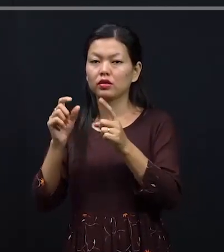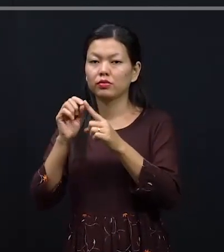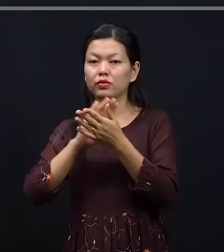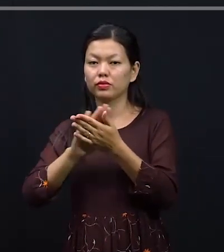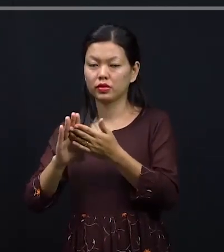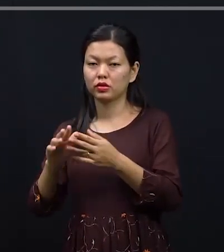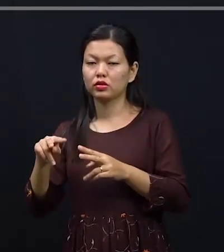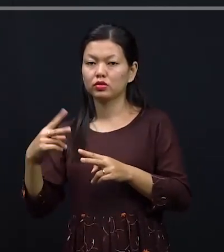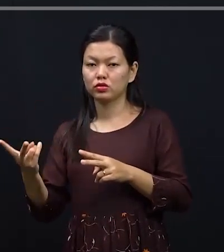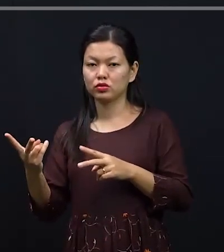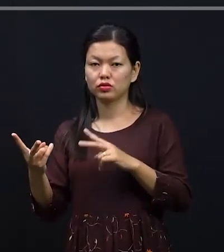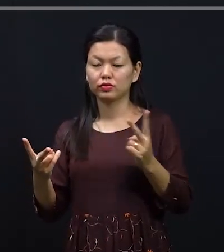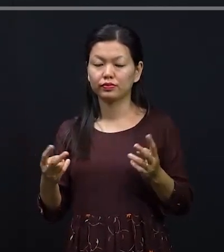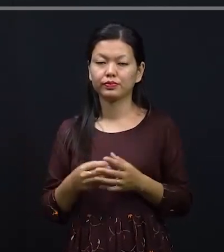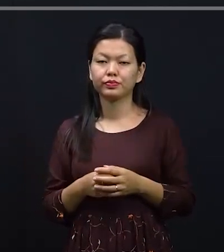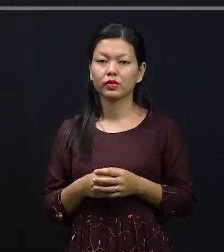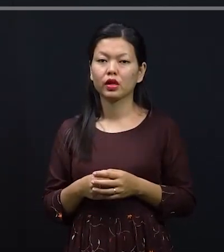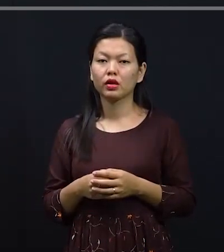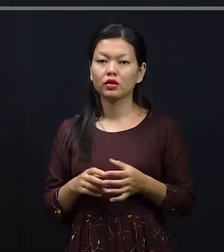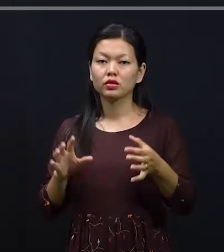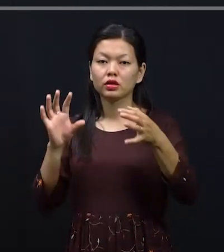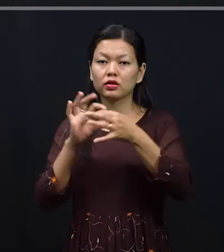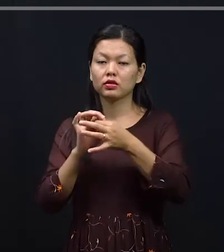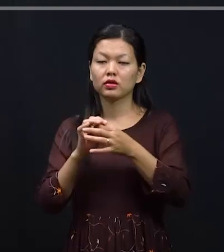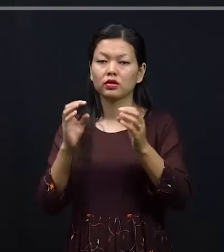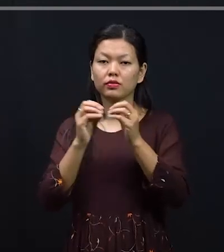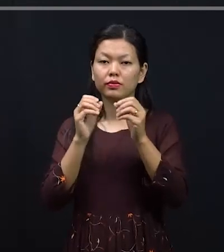to infect bacteria E. coli.